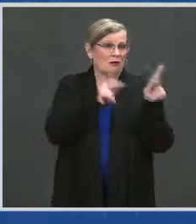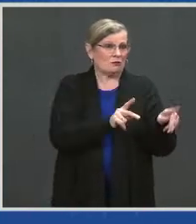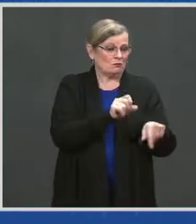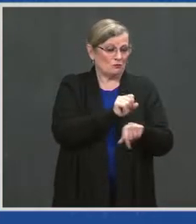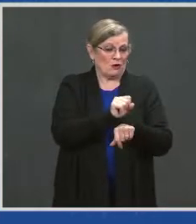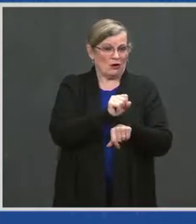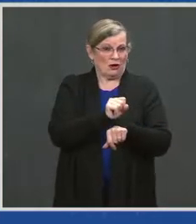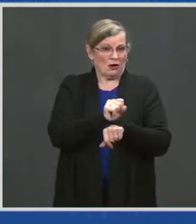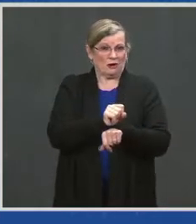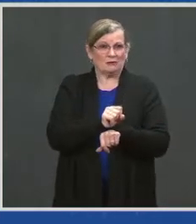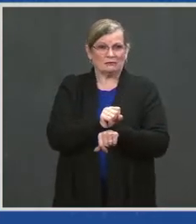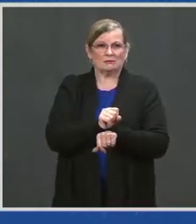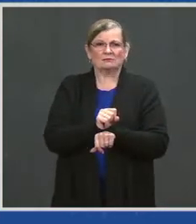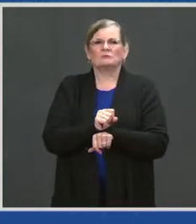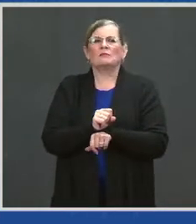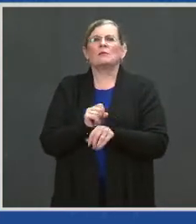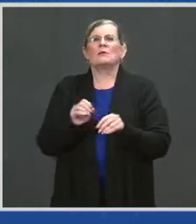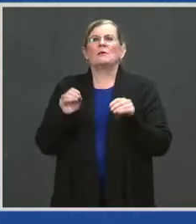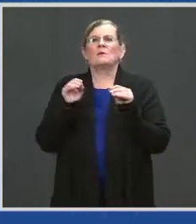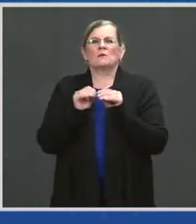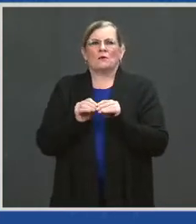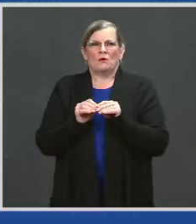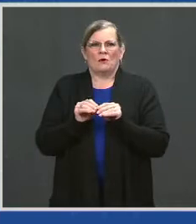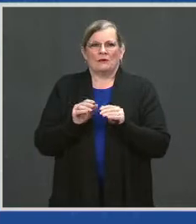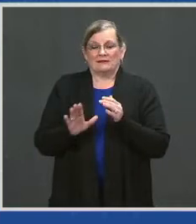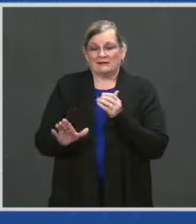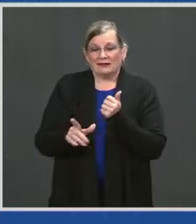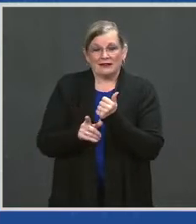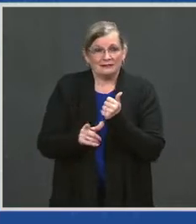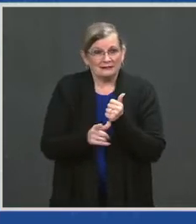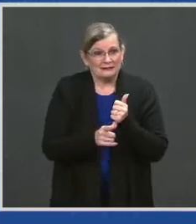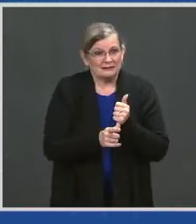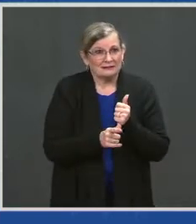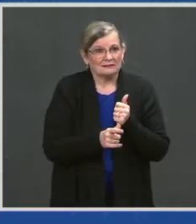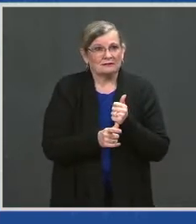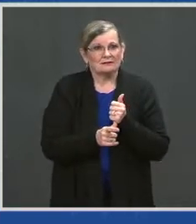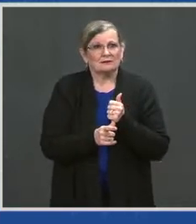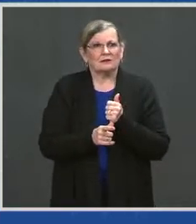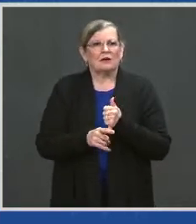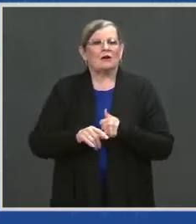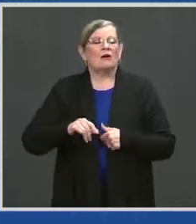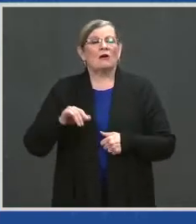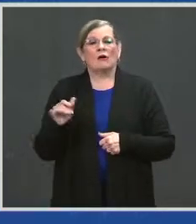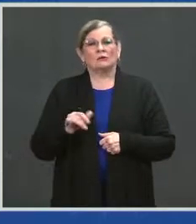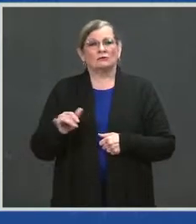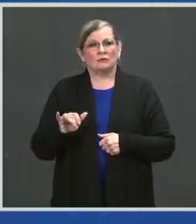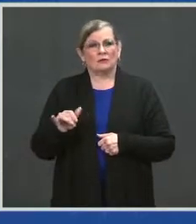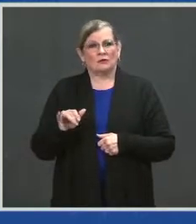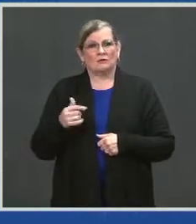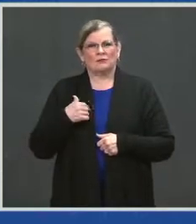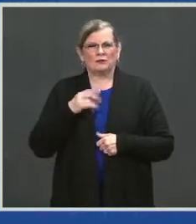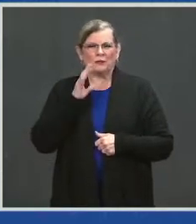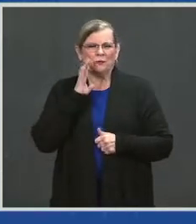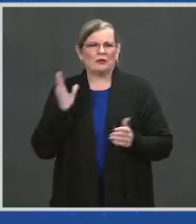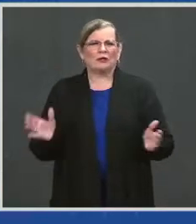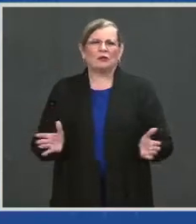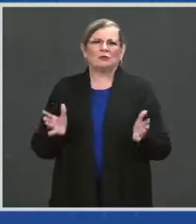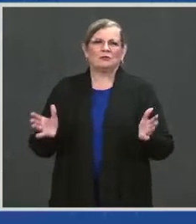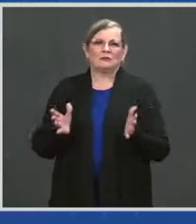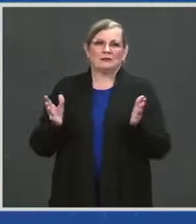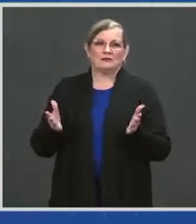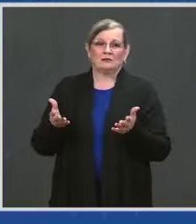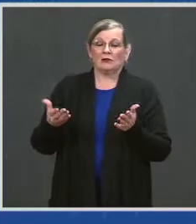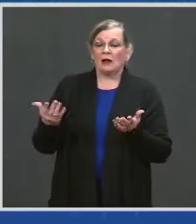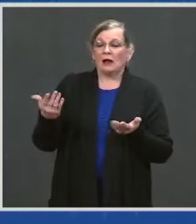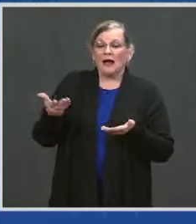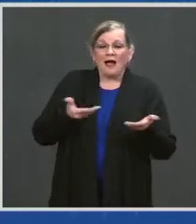small businesses. We're also going to hang an open sign again on the door to rehire folks that had to be let go.